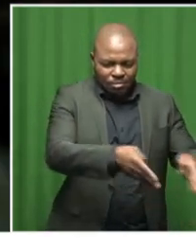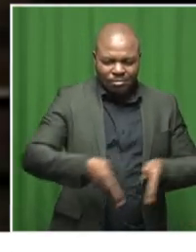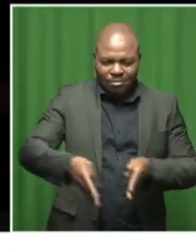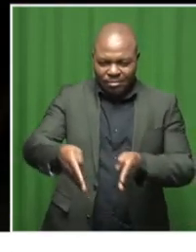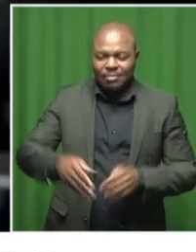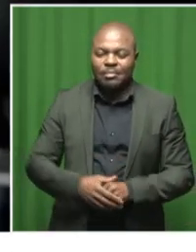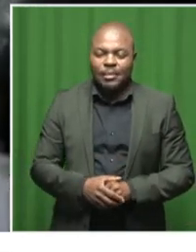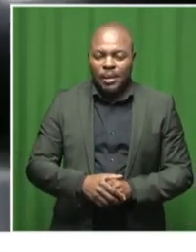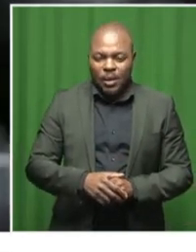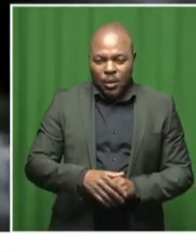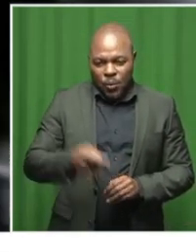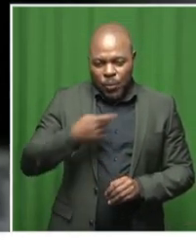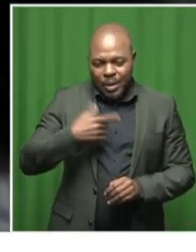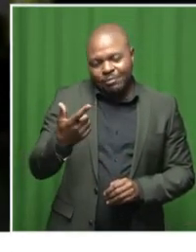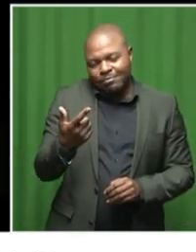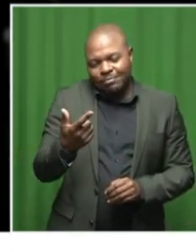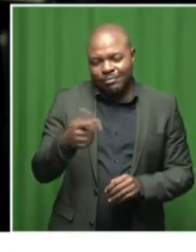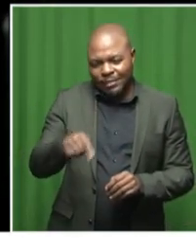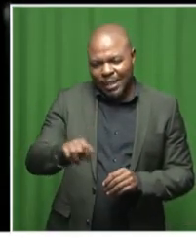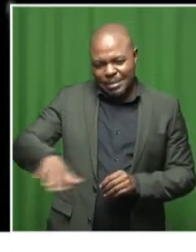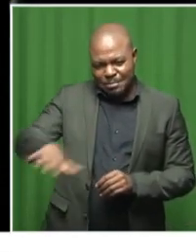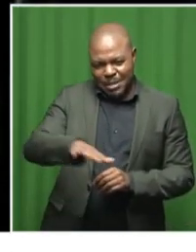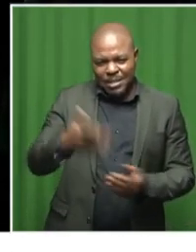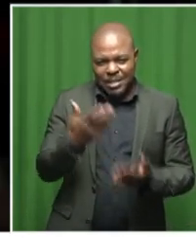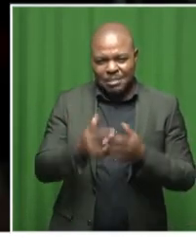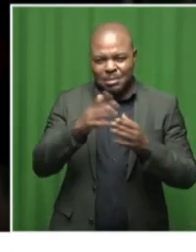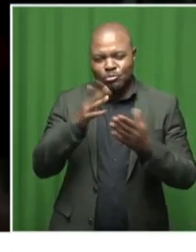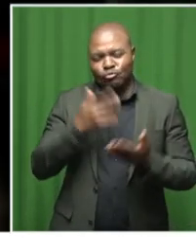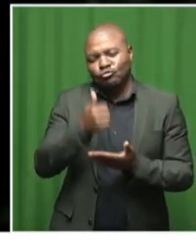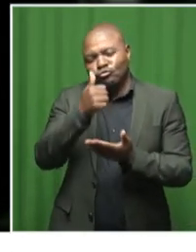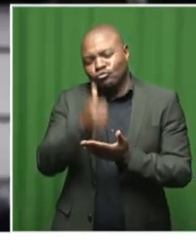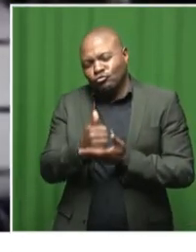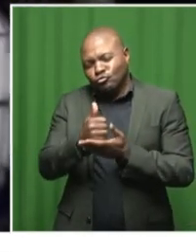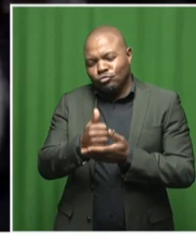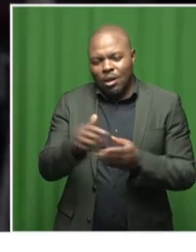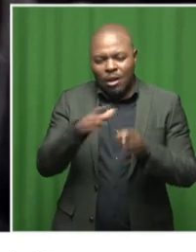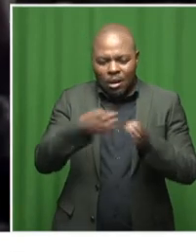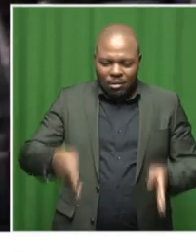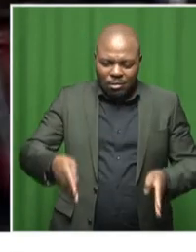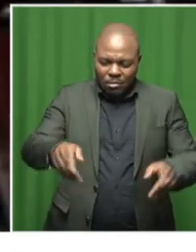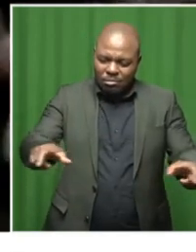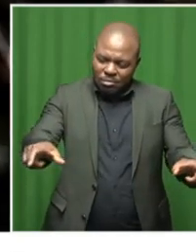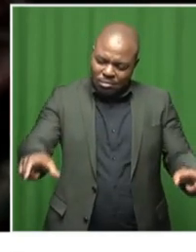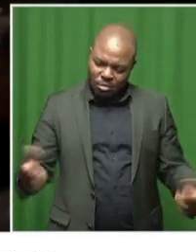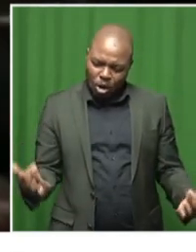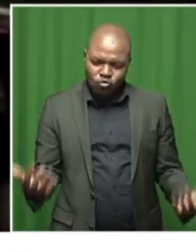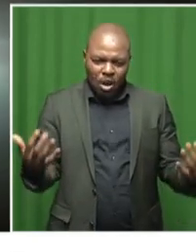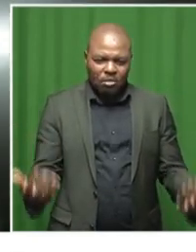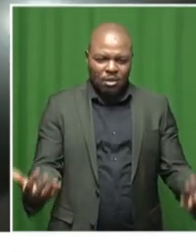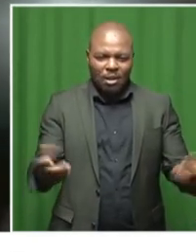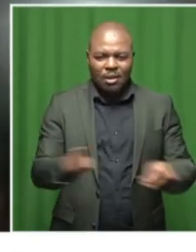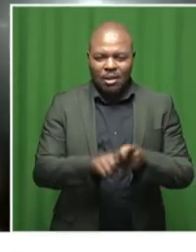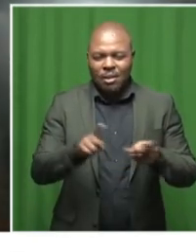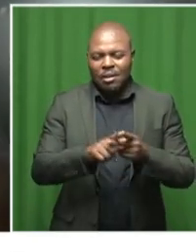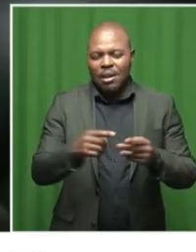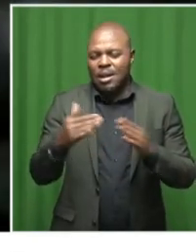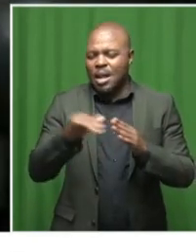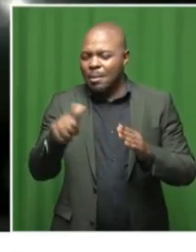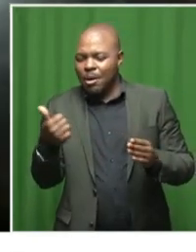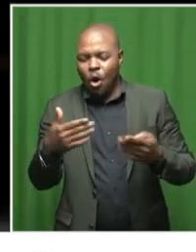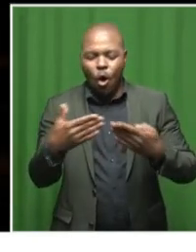to create a space where people can chill on the grass, and the neighbors have opened up their houses. You